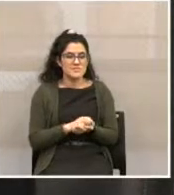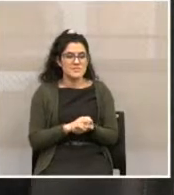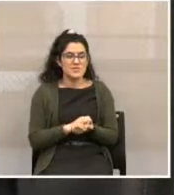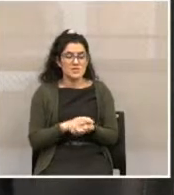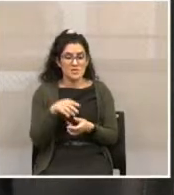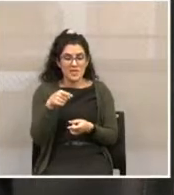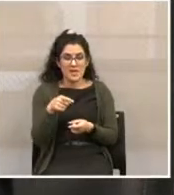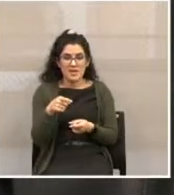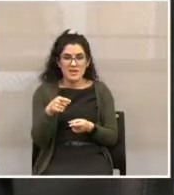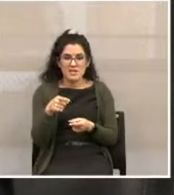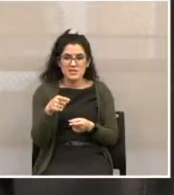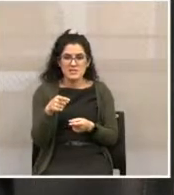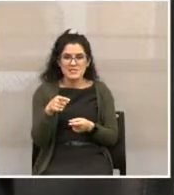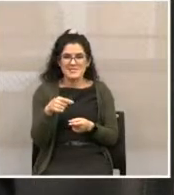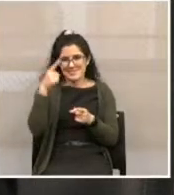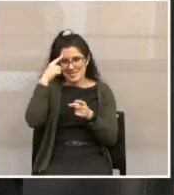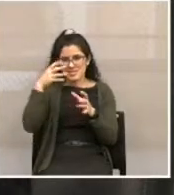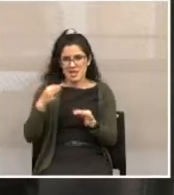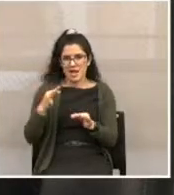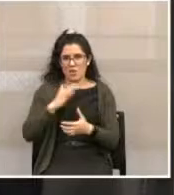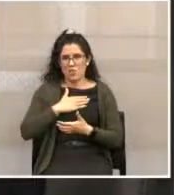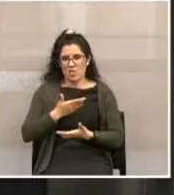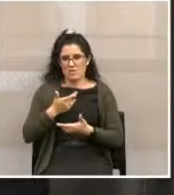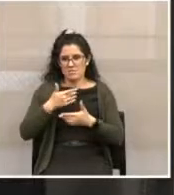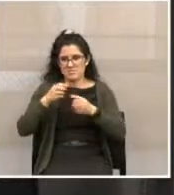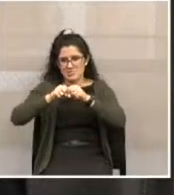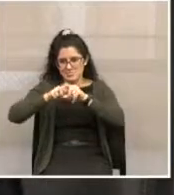purposely disseminate misinformation. What